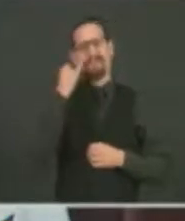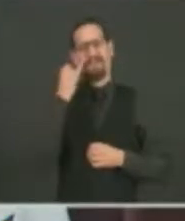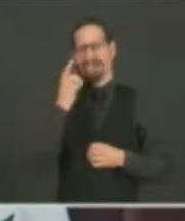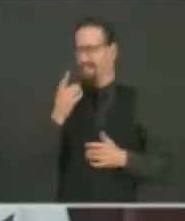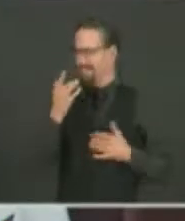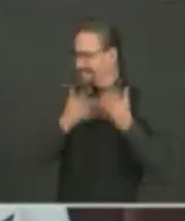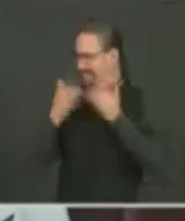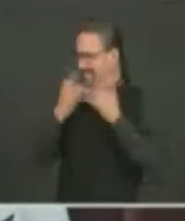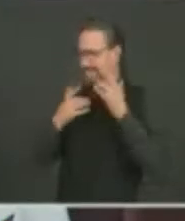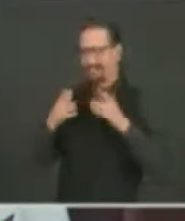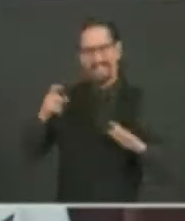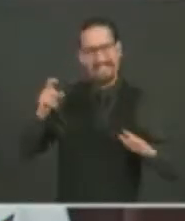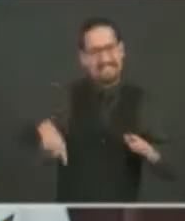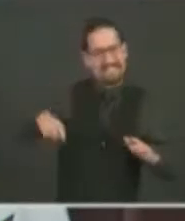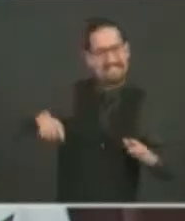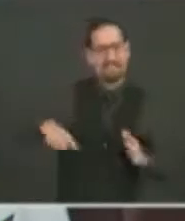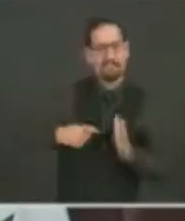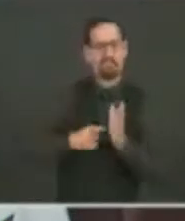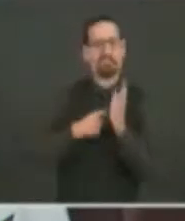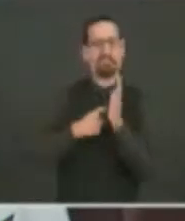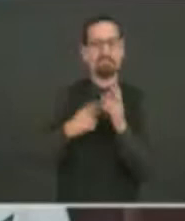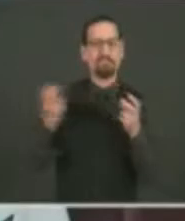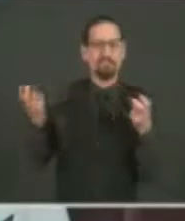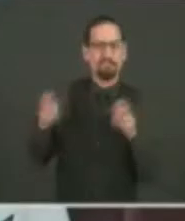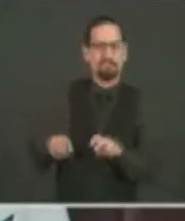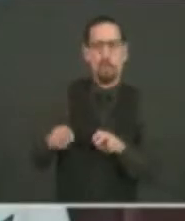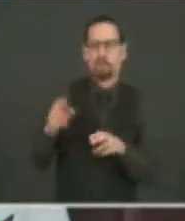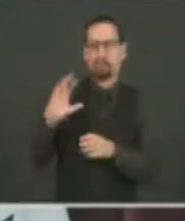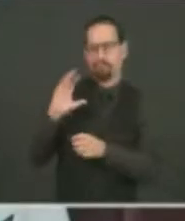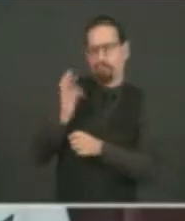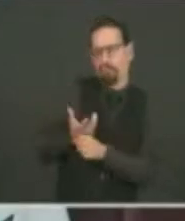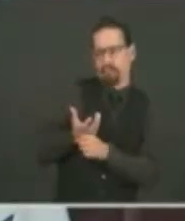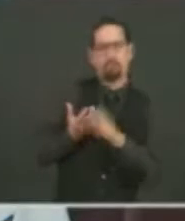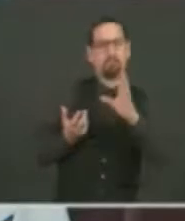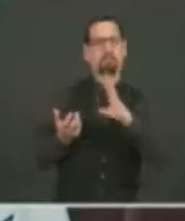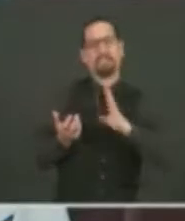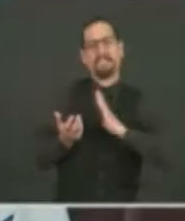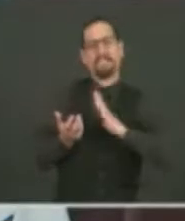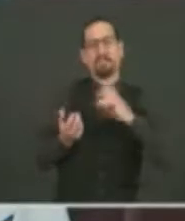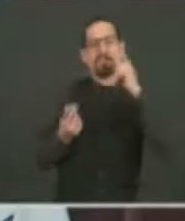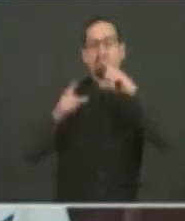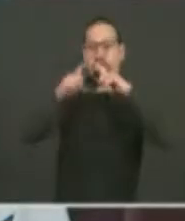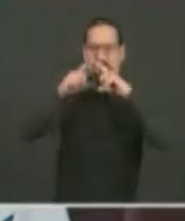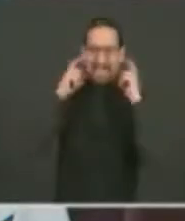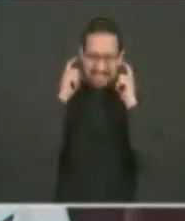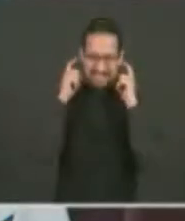and limit the number of people in a car so we can keep everybody safe.